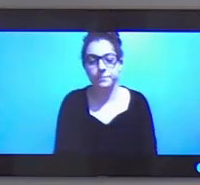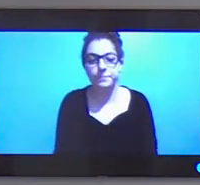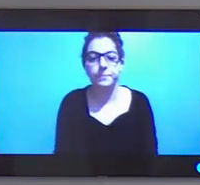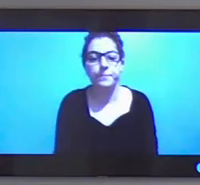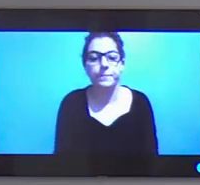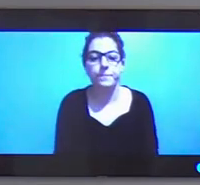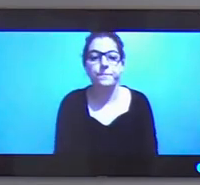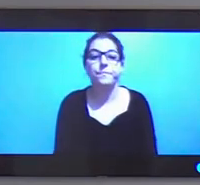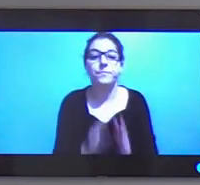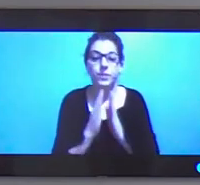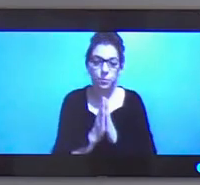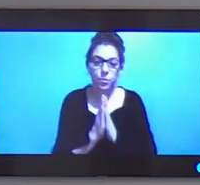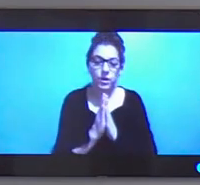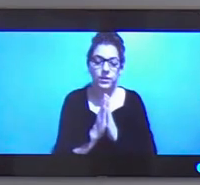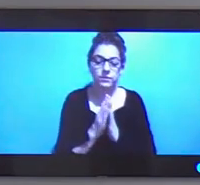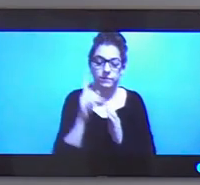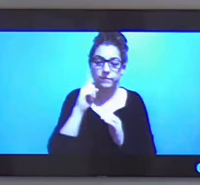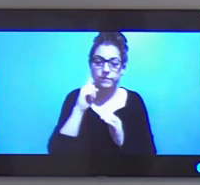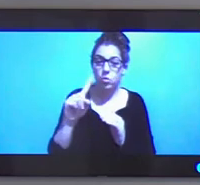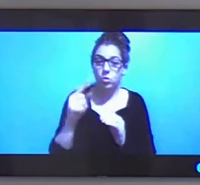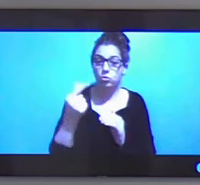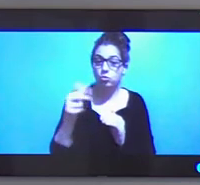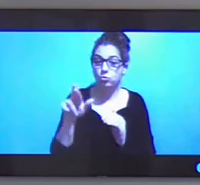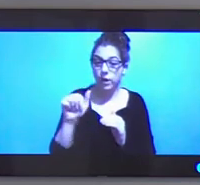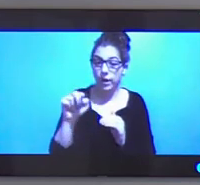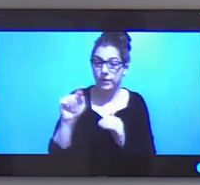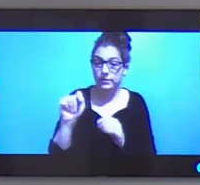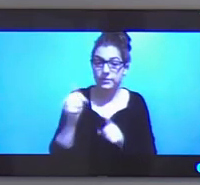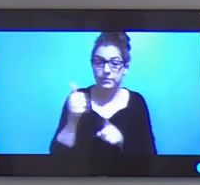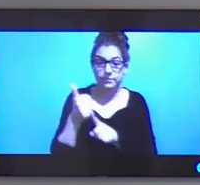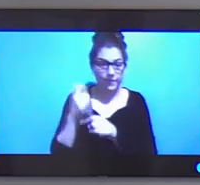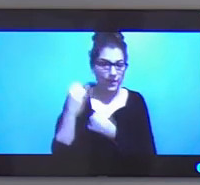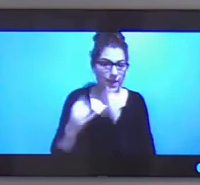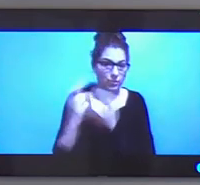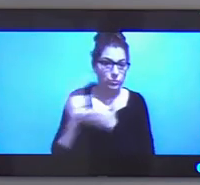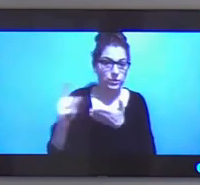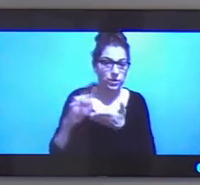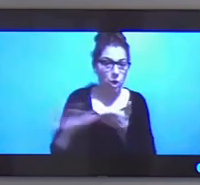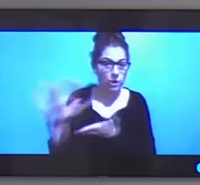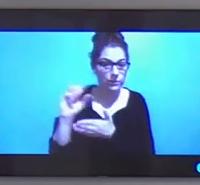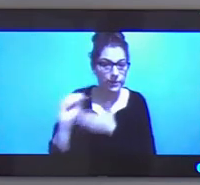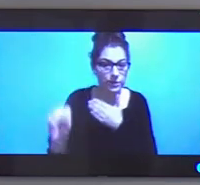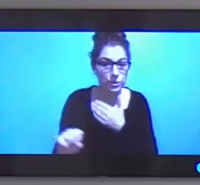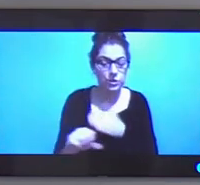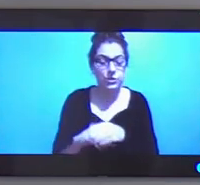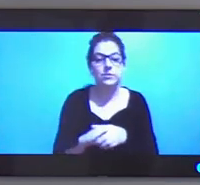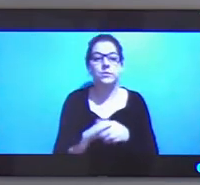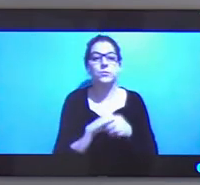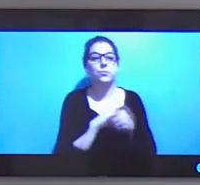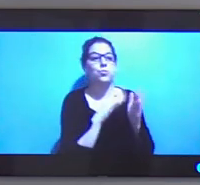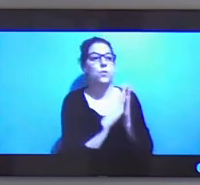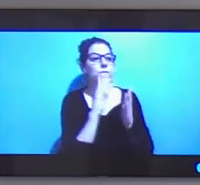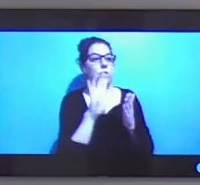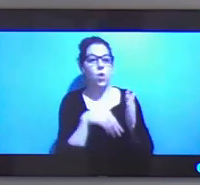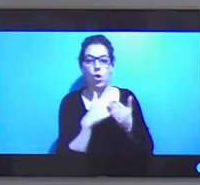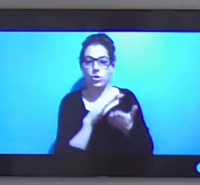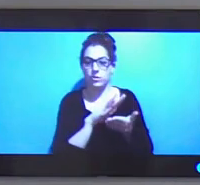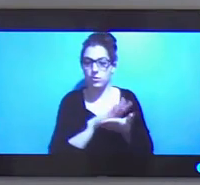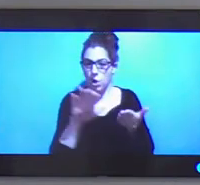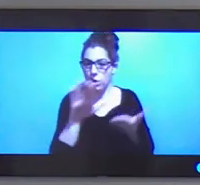Praying for Grant as he faces the last week of his college semester. Pray for all of our college students as